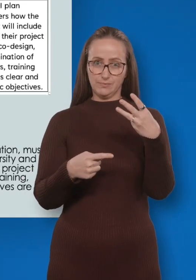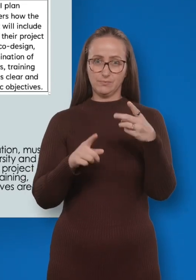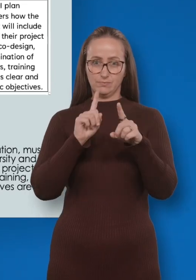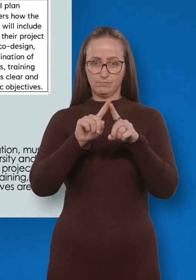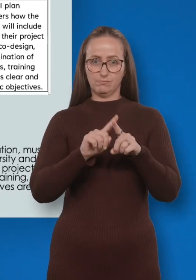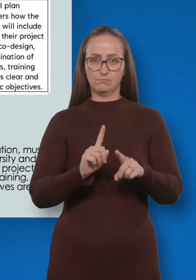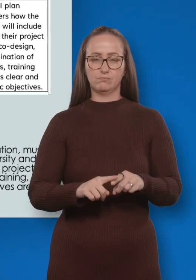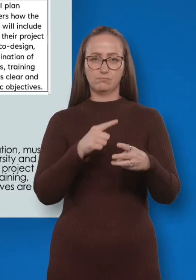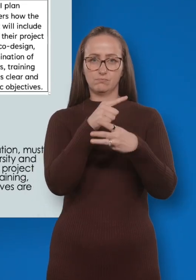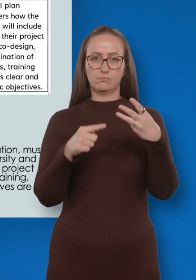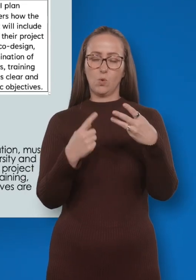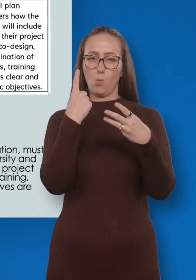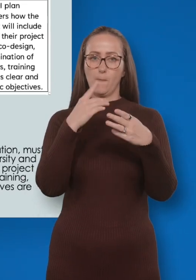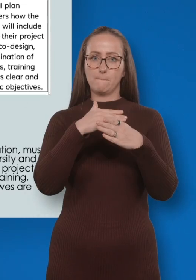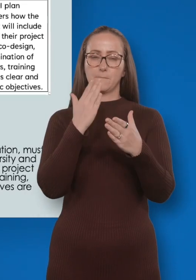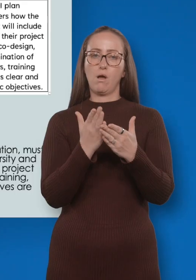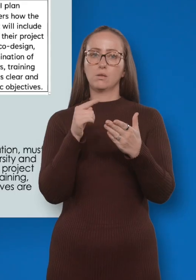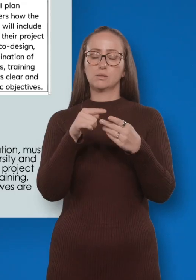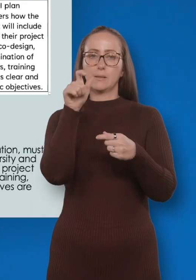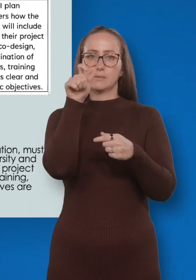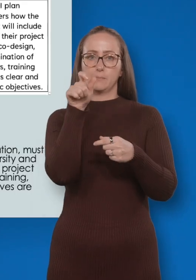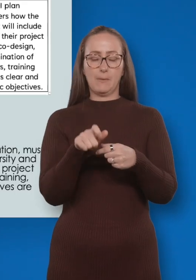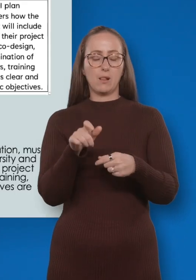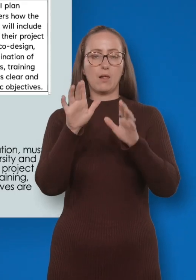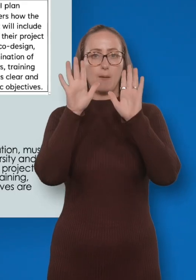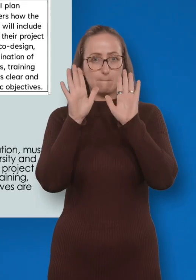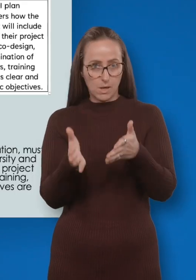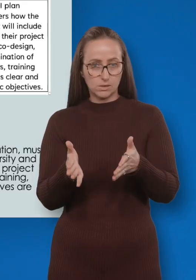actually have one part of that which states that people have to